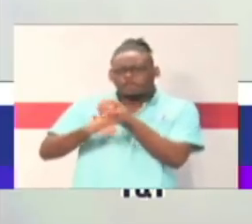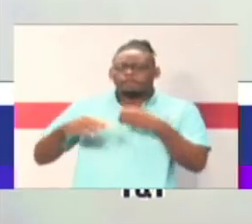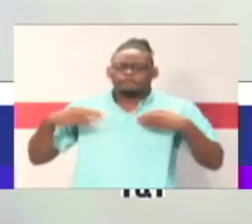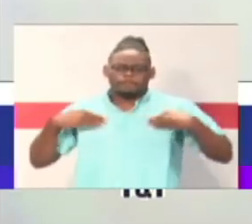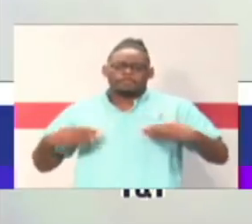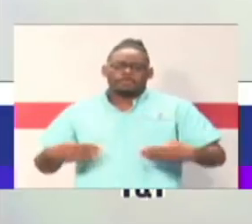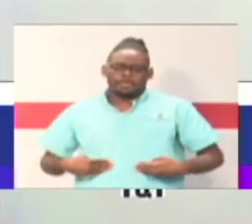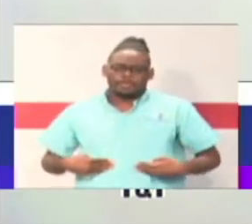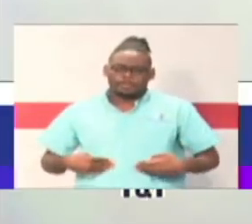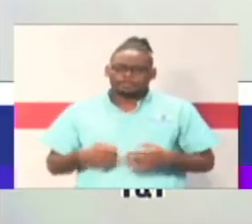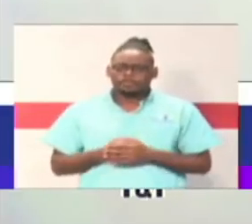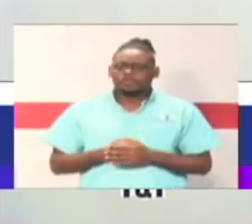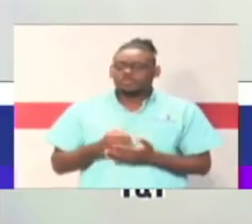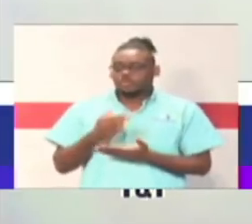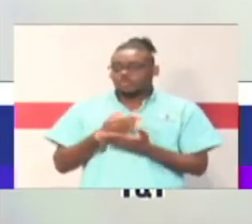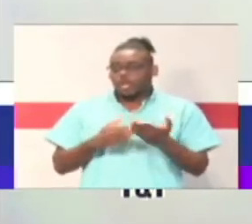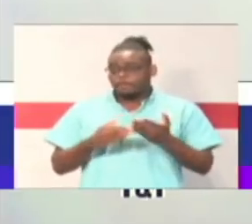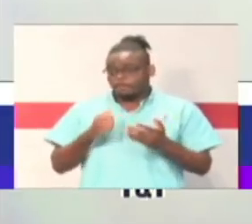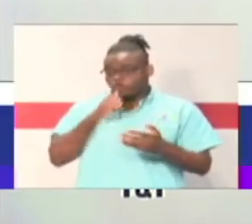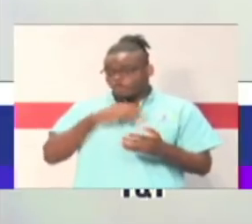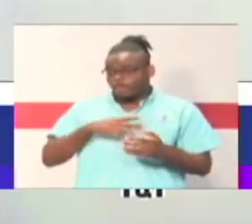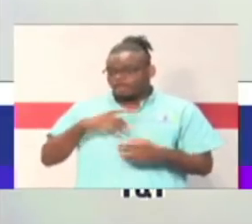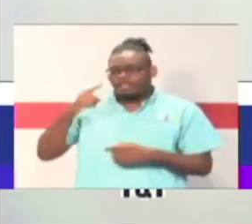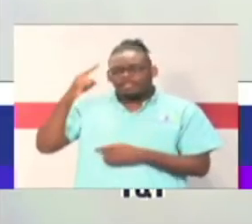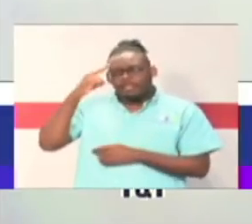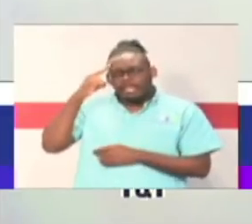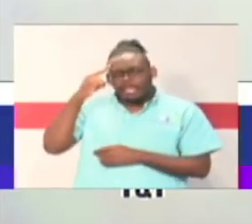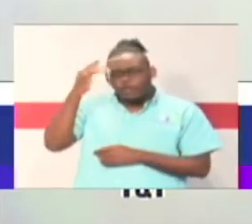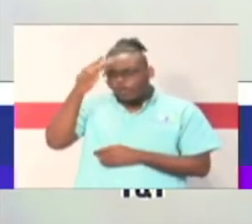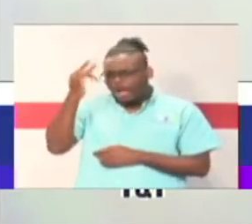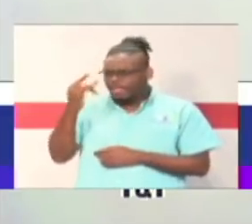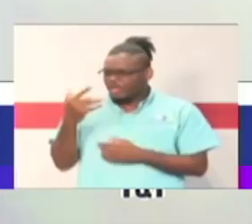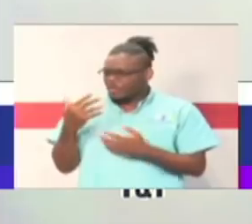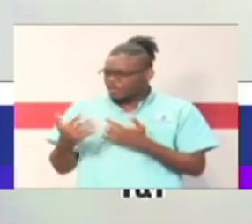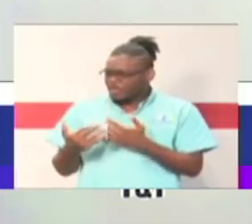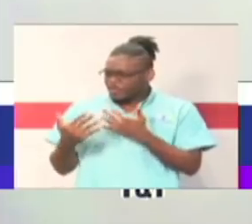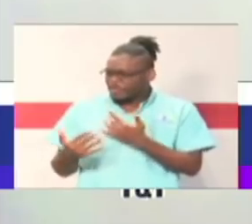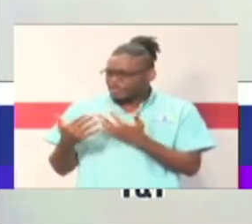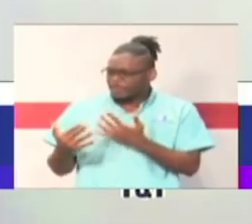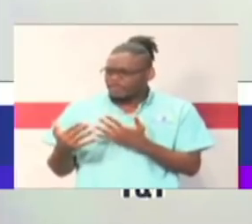Some women may think, why not wait until after delivery to get vaccinated?